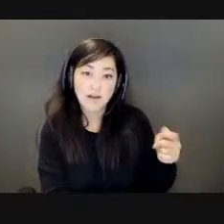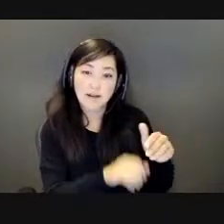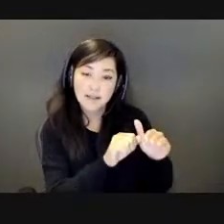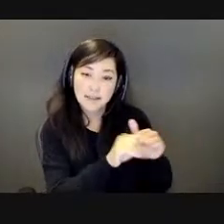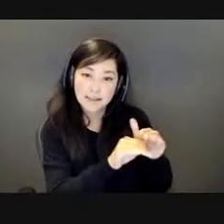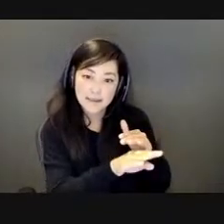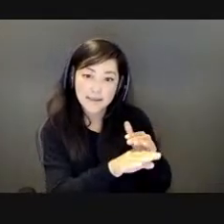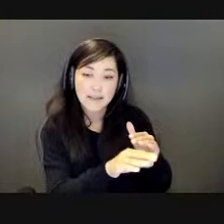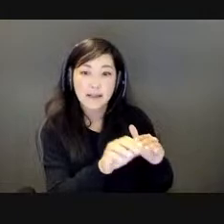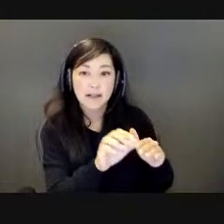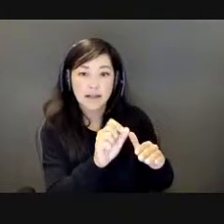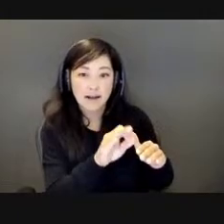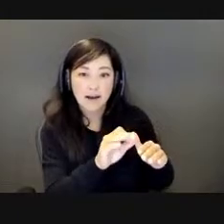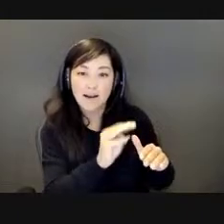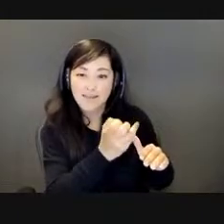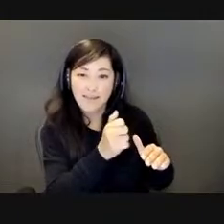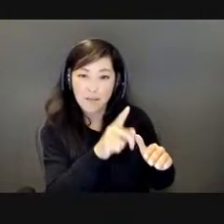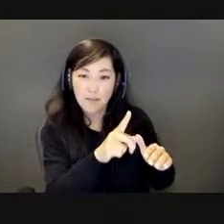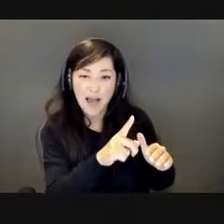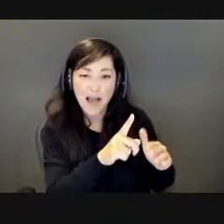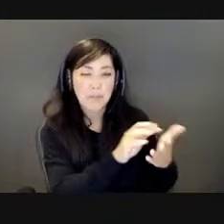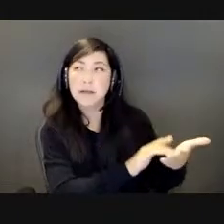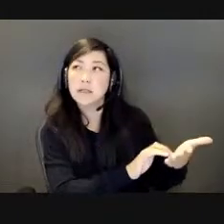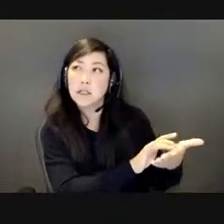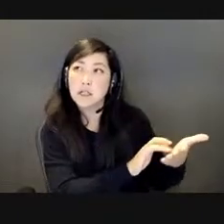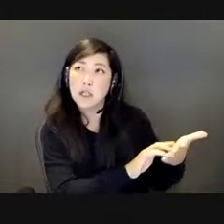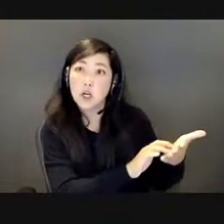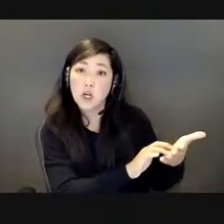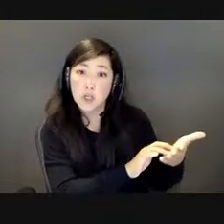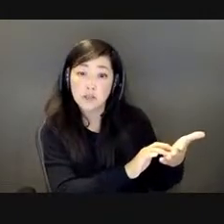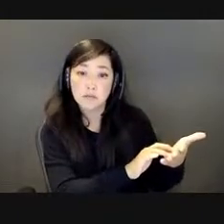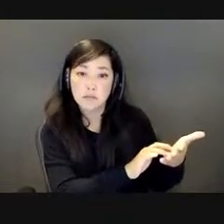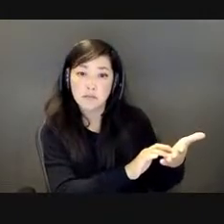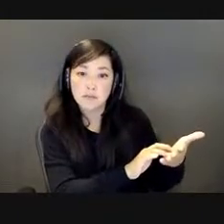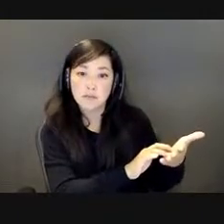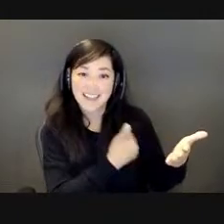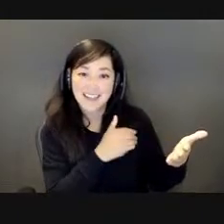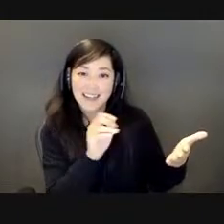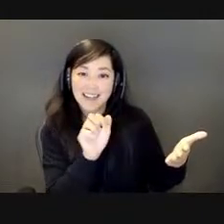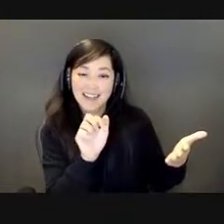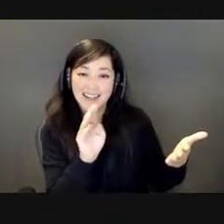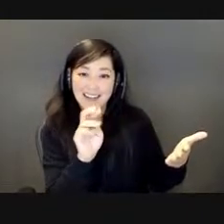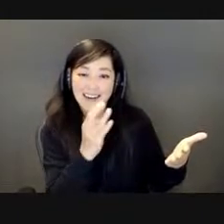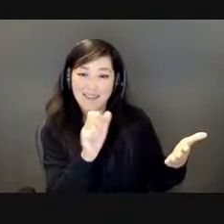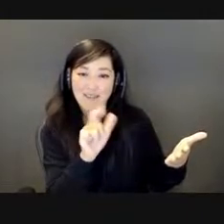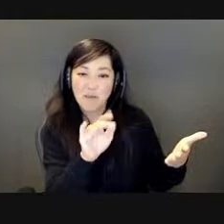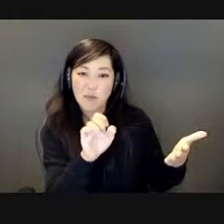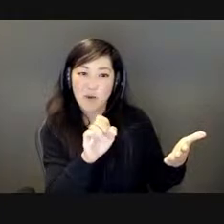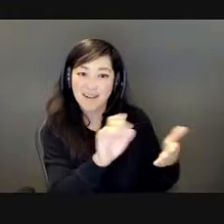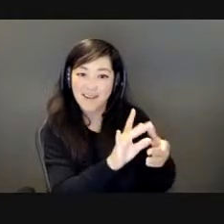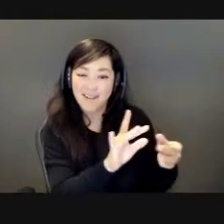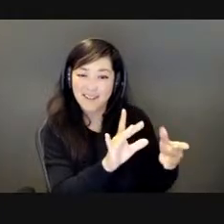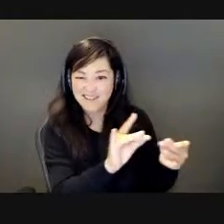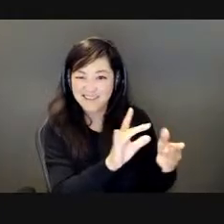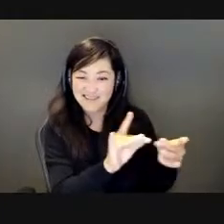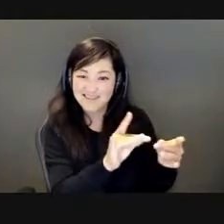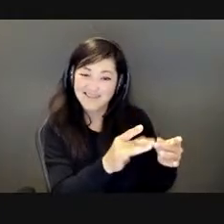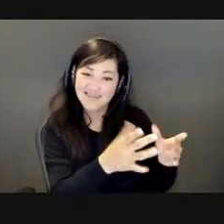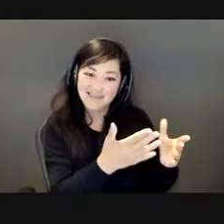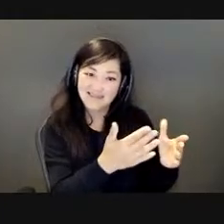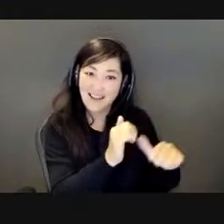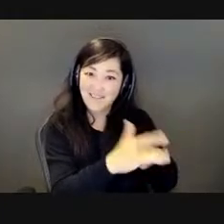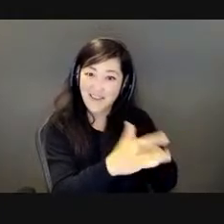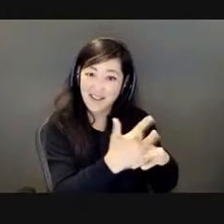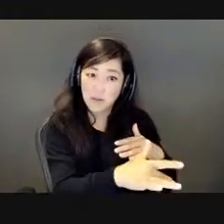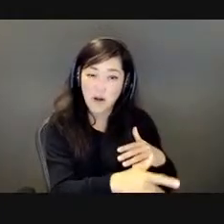of maps and signage. And I obviously, as some folks on the call might already guess where I'm